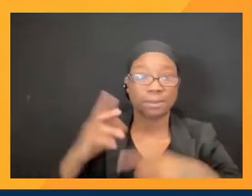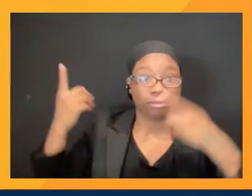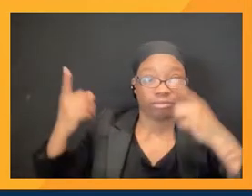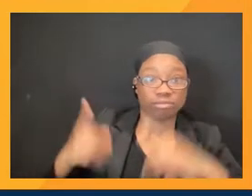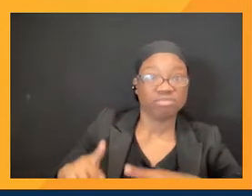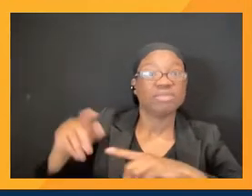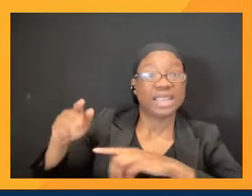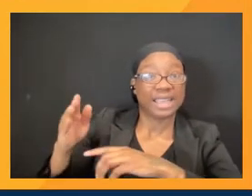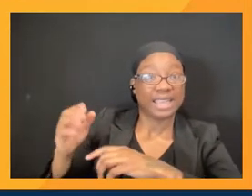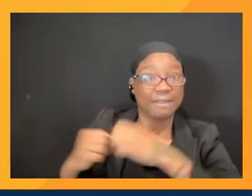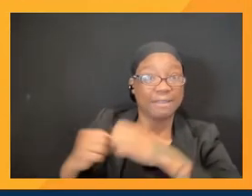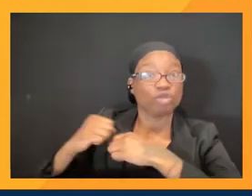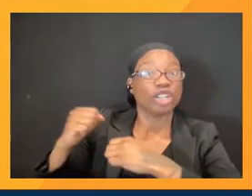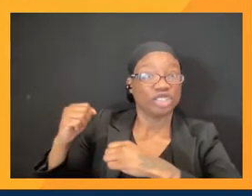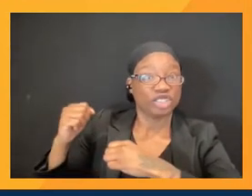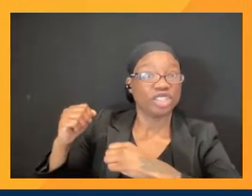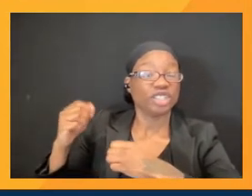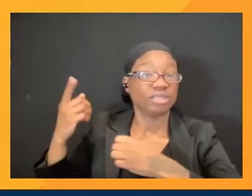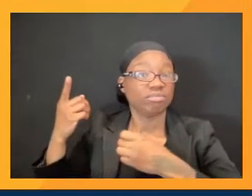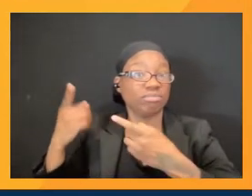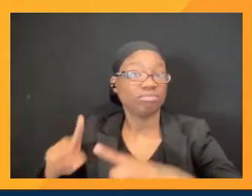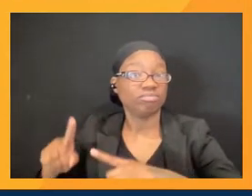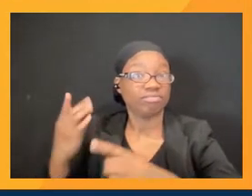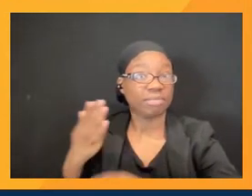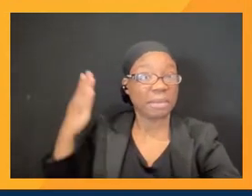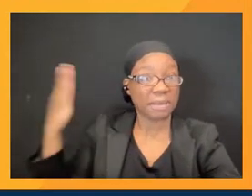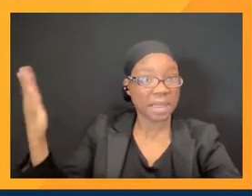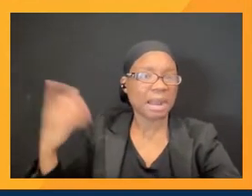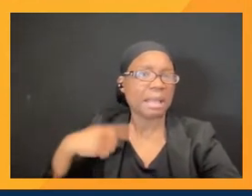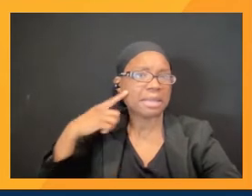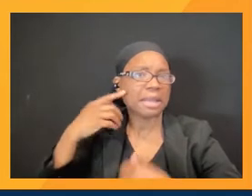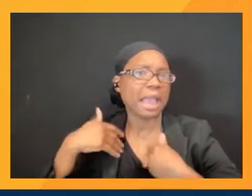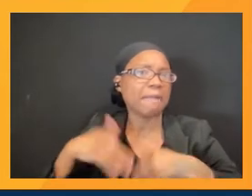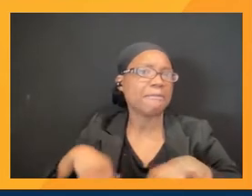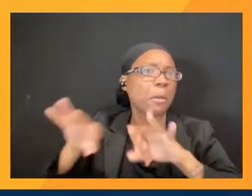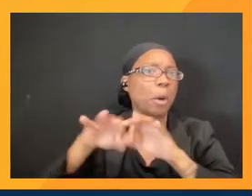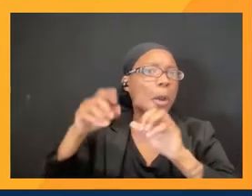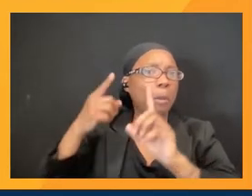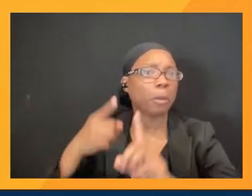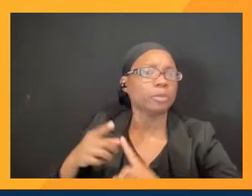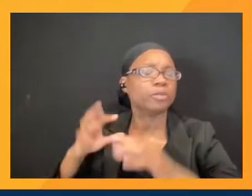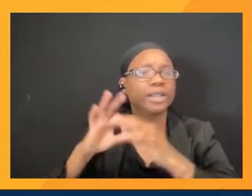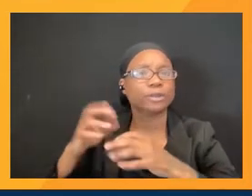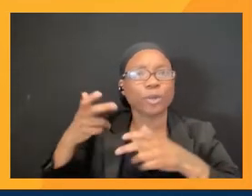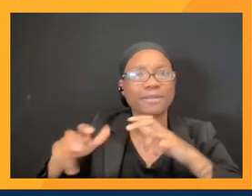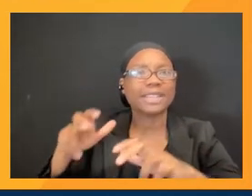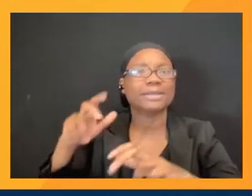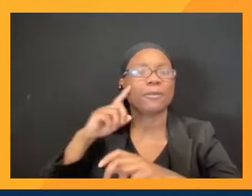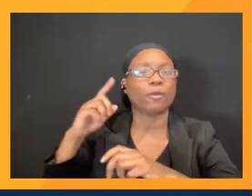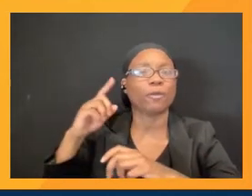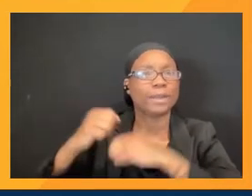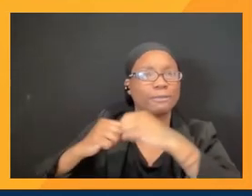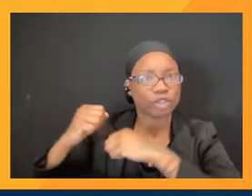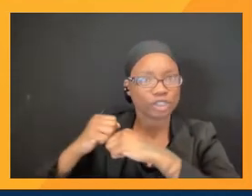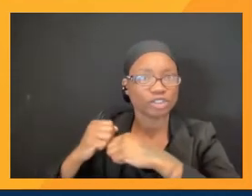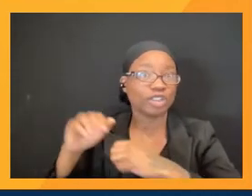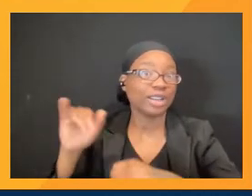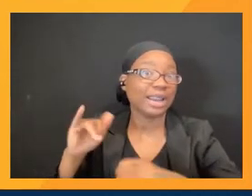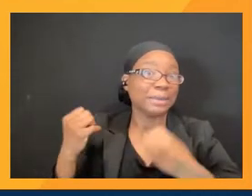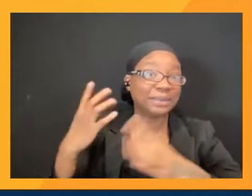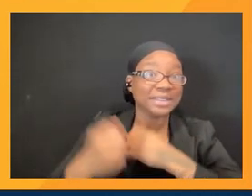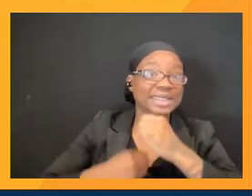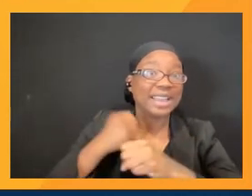capital to support them. And the last thing I want to ask you is, say I'm a small business owner. A lot of times